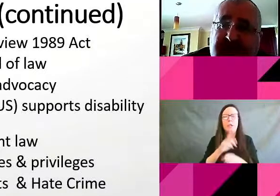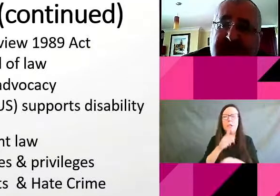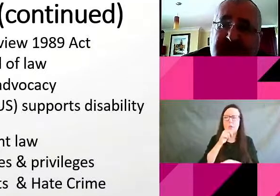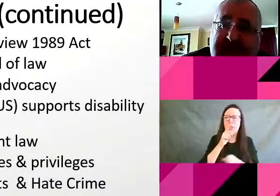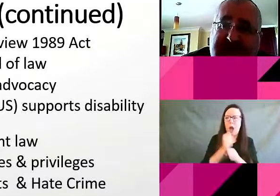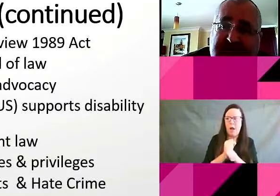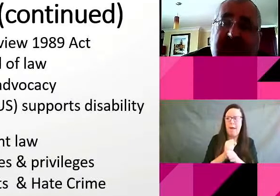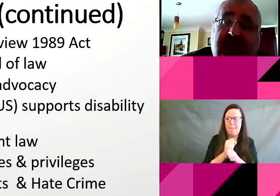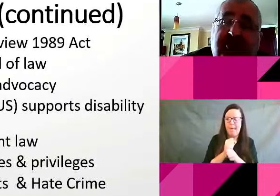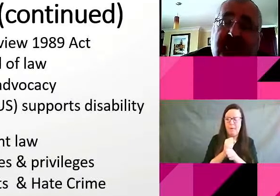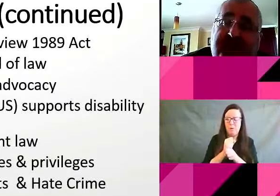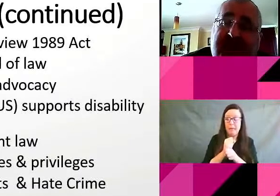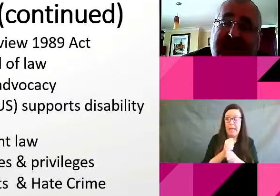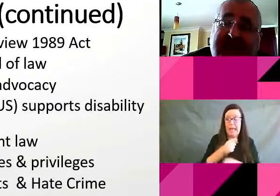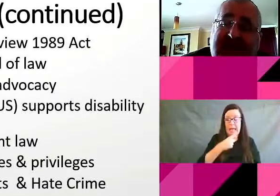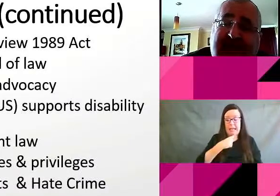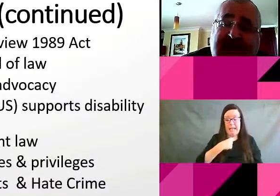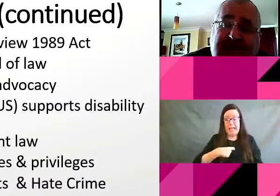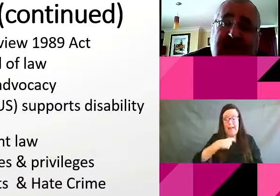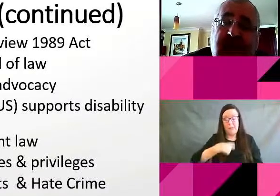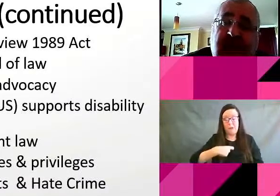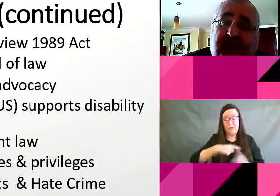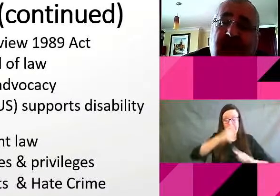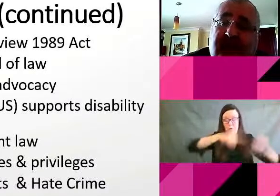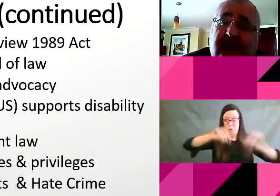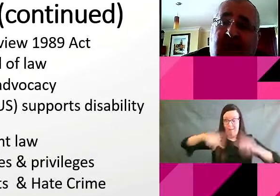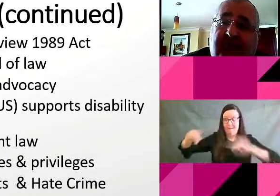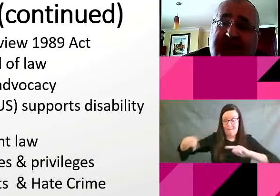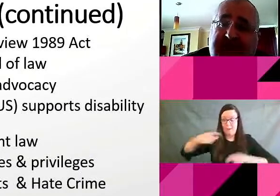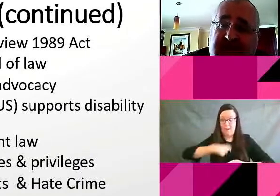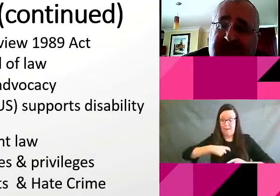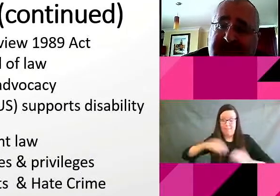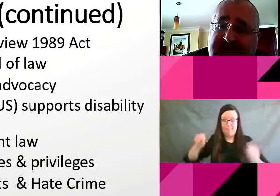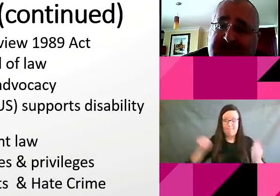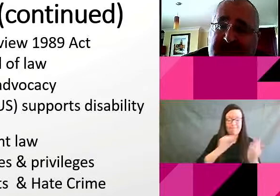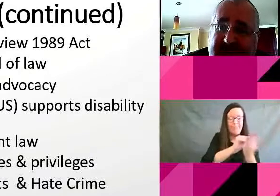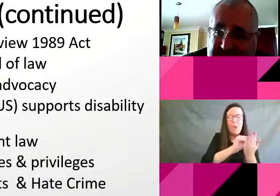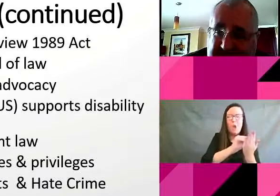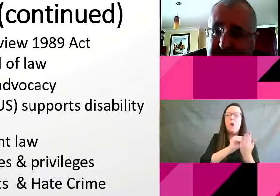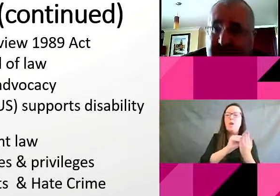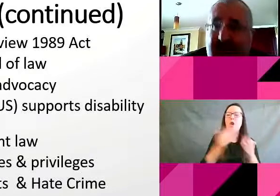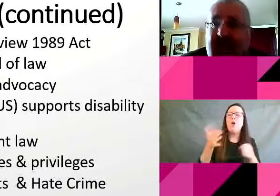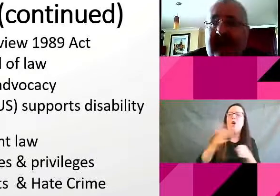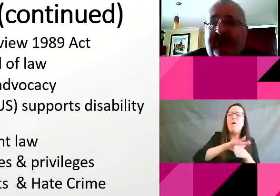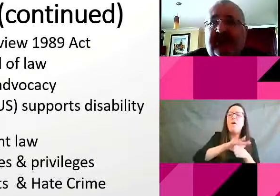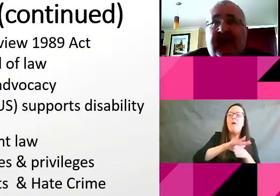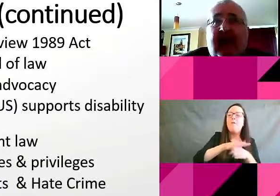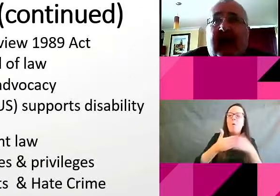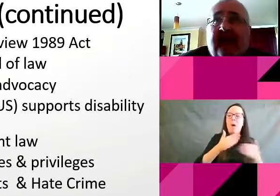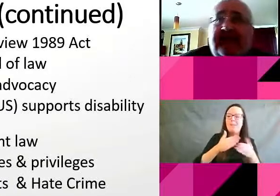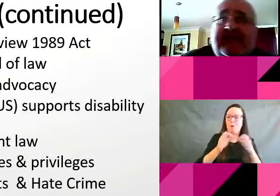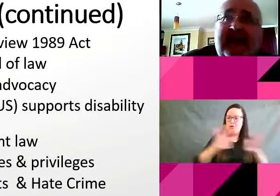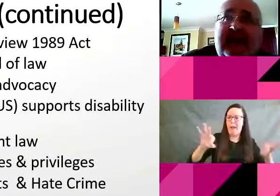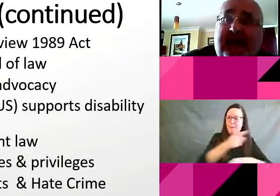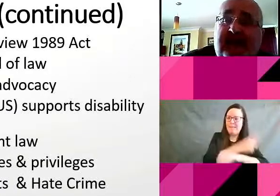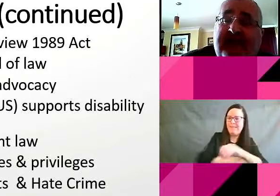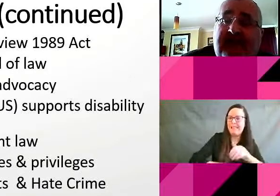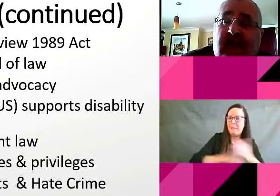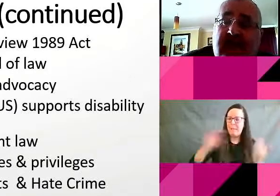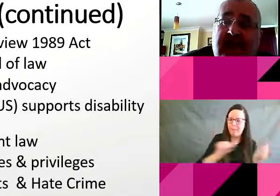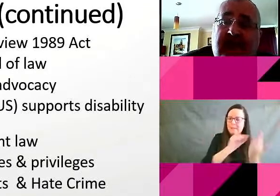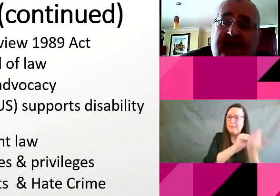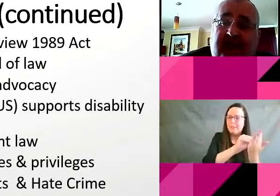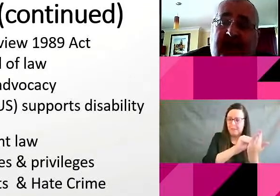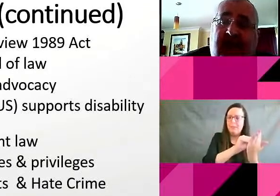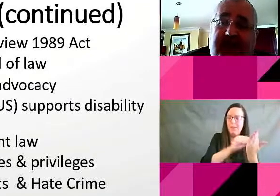protected characteristics should be extended to cover grounds such as disability. And I would say that there